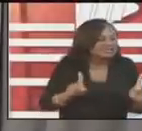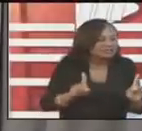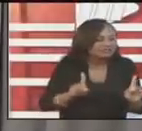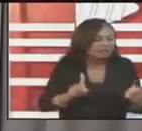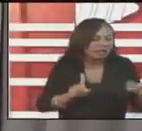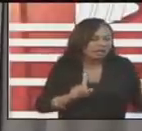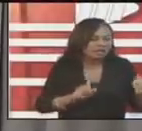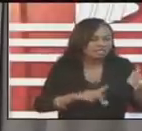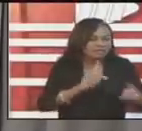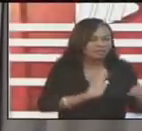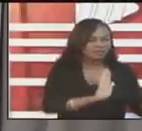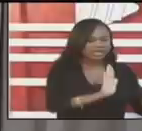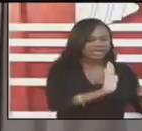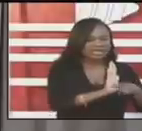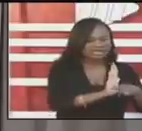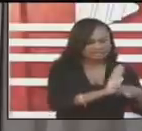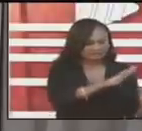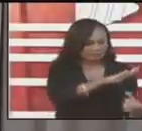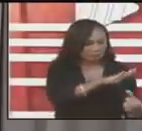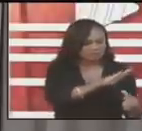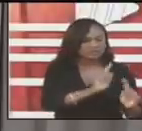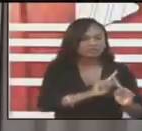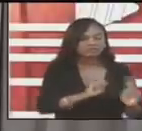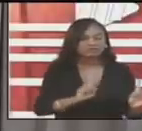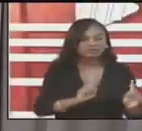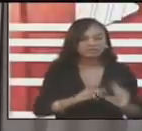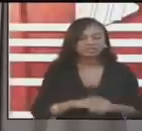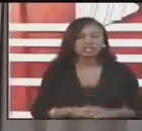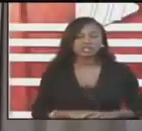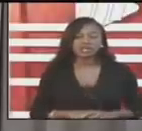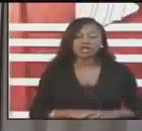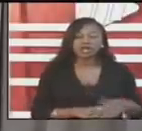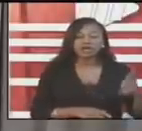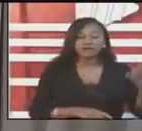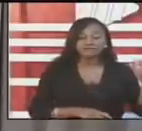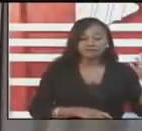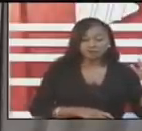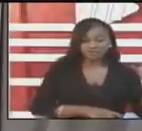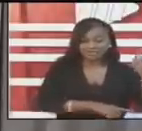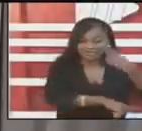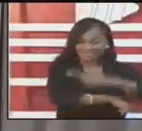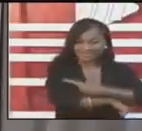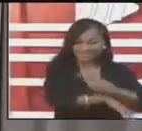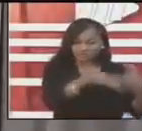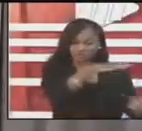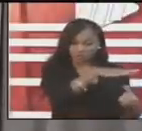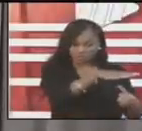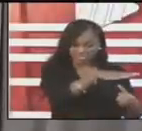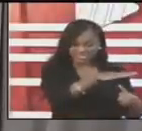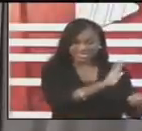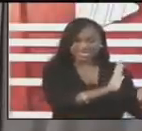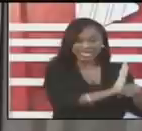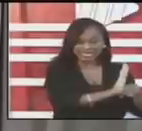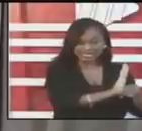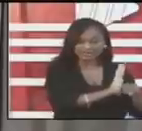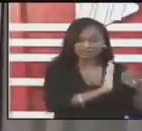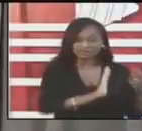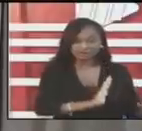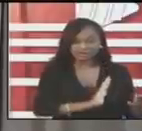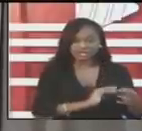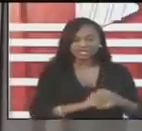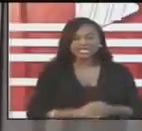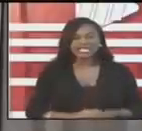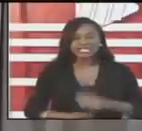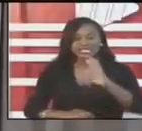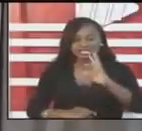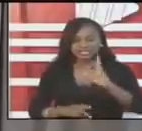other group of people who are in quarantine. So the normal quarantine period is 14 days. Those people, in the first instance, the 6 persons